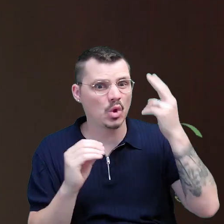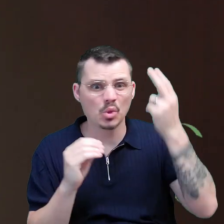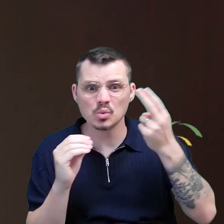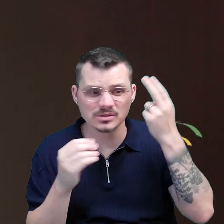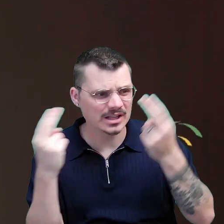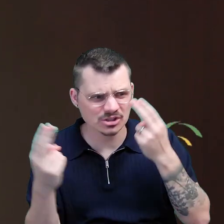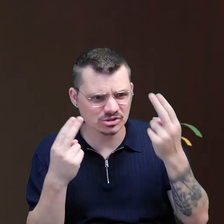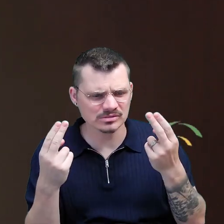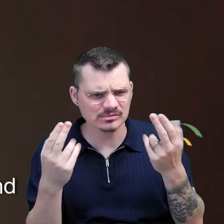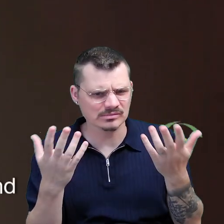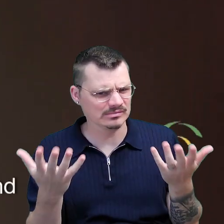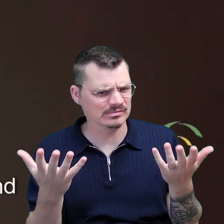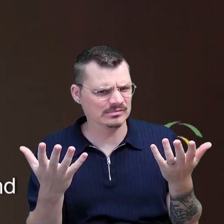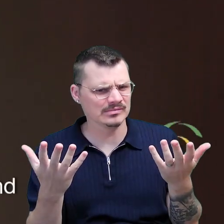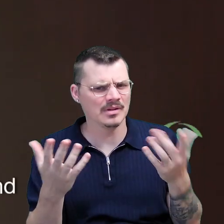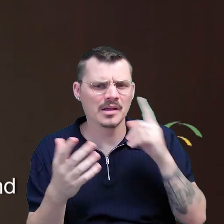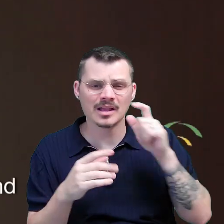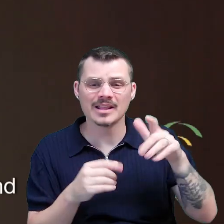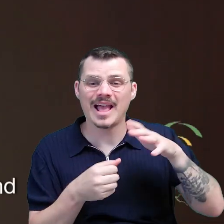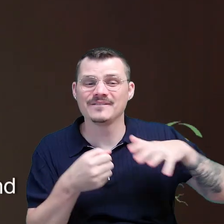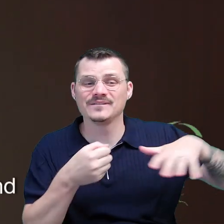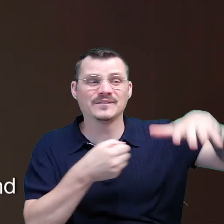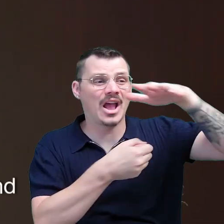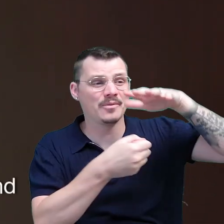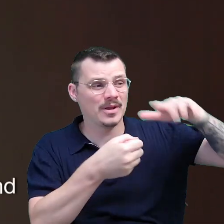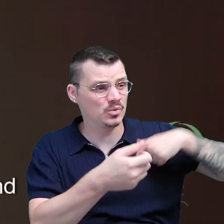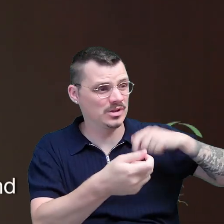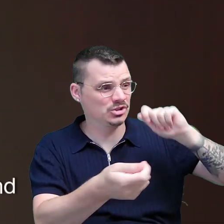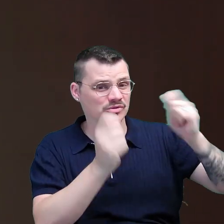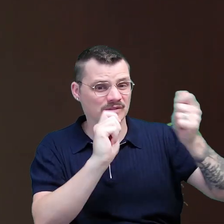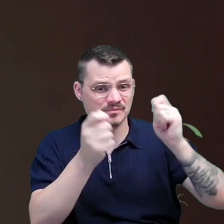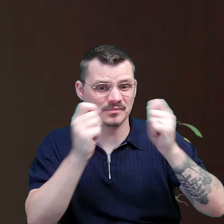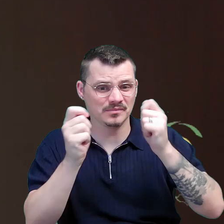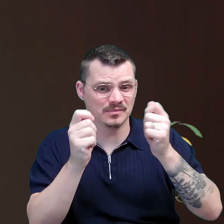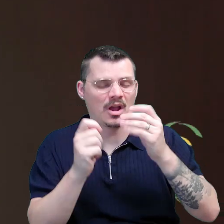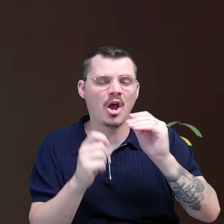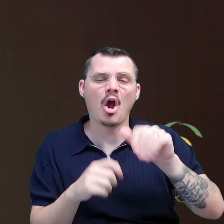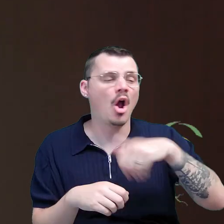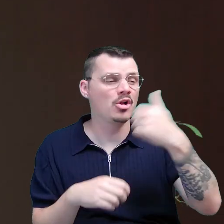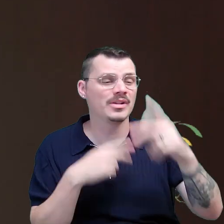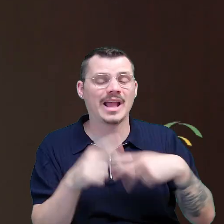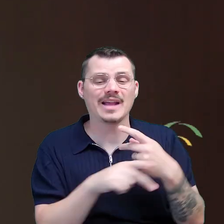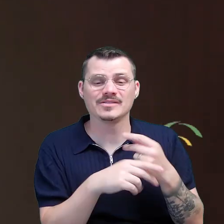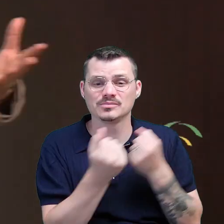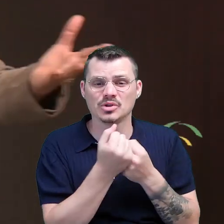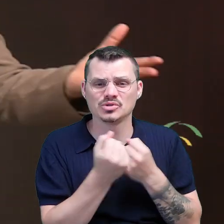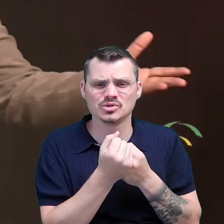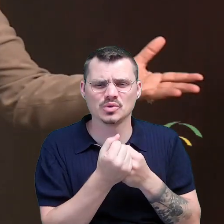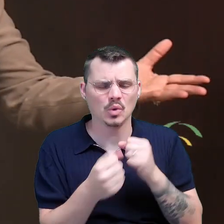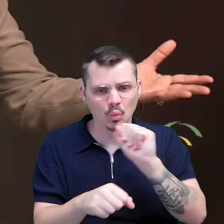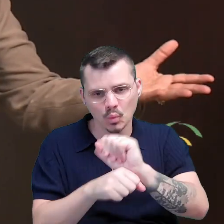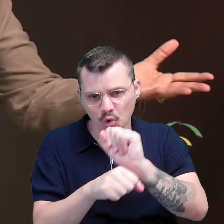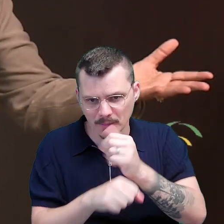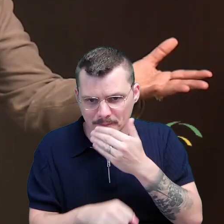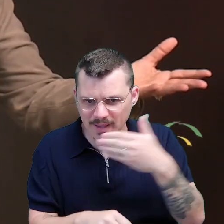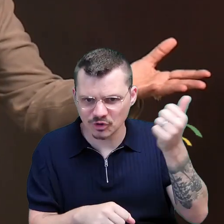hallucinations. Because environmental modifications and other kinds of supports work